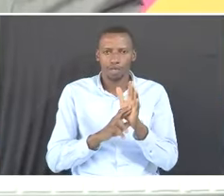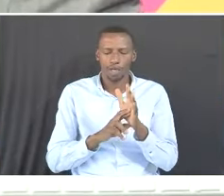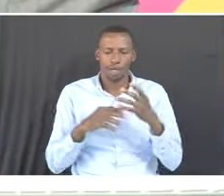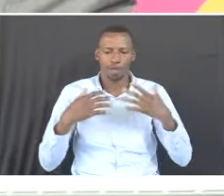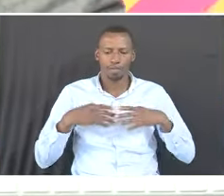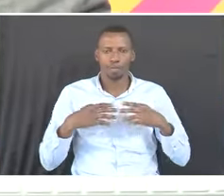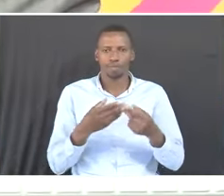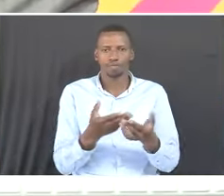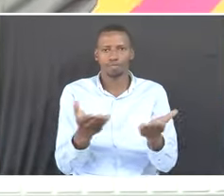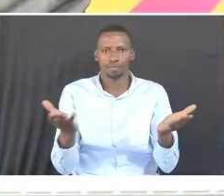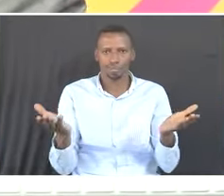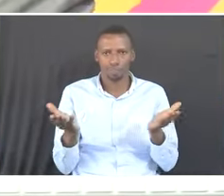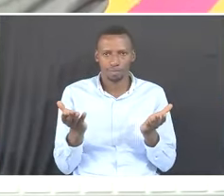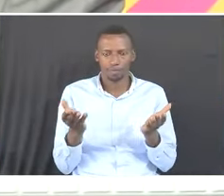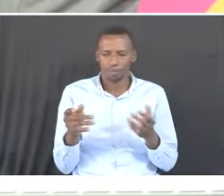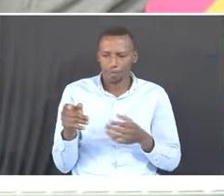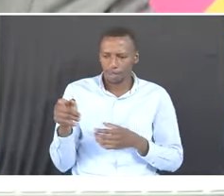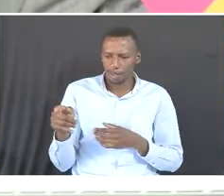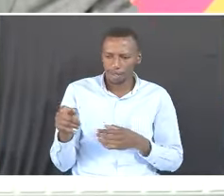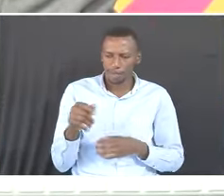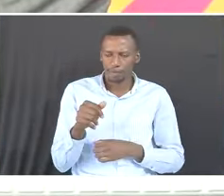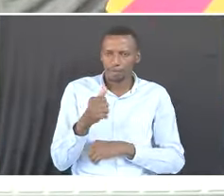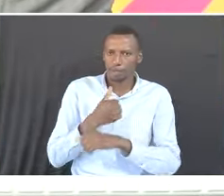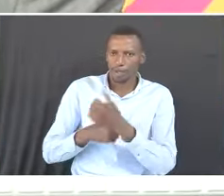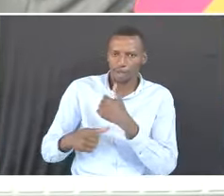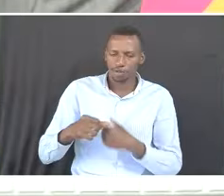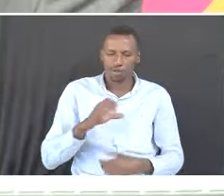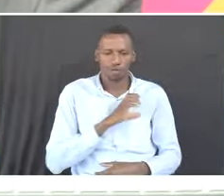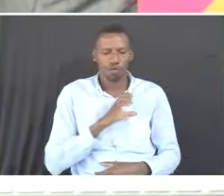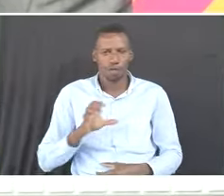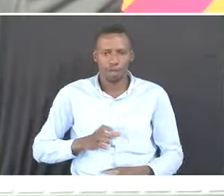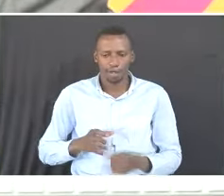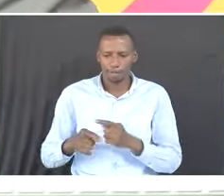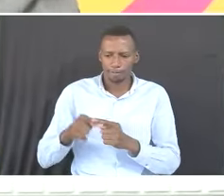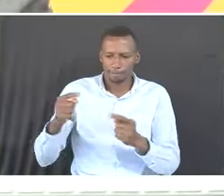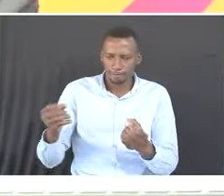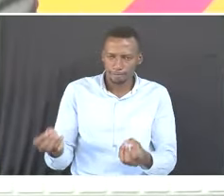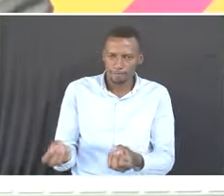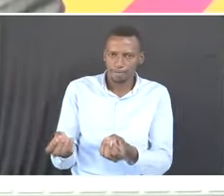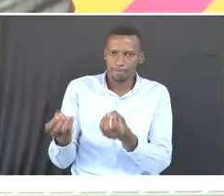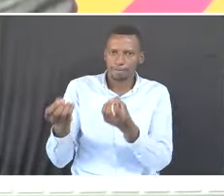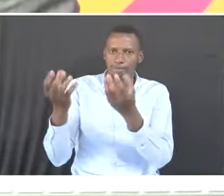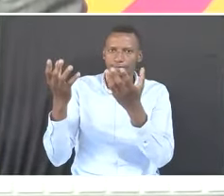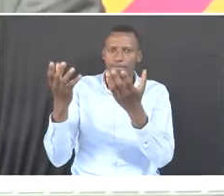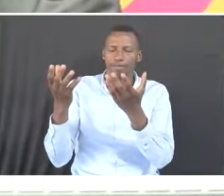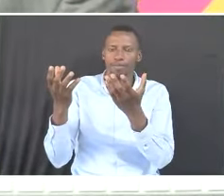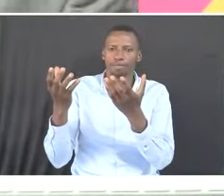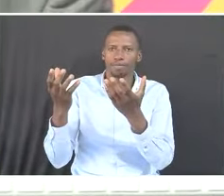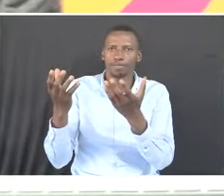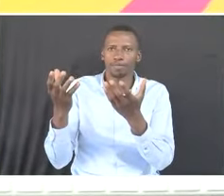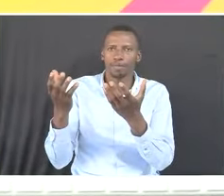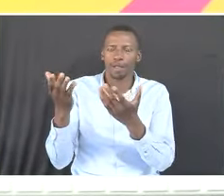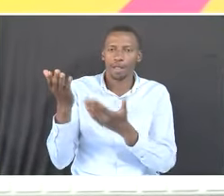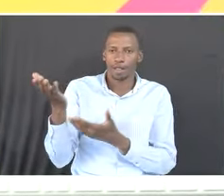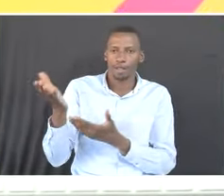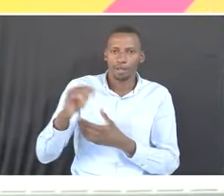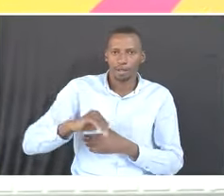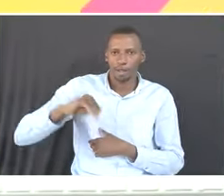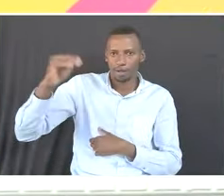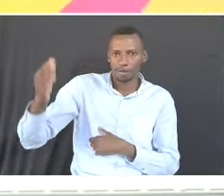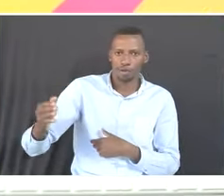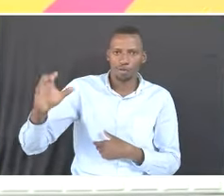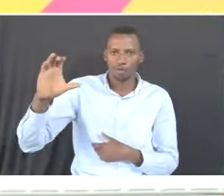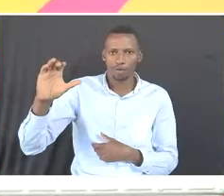So that act of Christ being sacrificed on Mount Calvary has separated us from